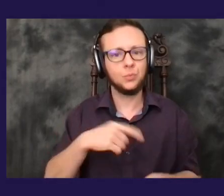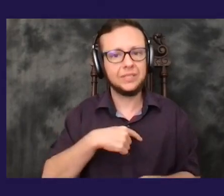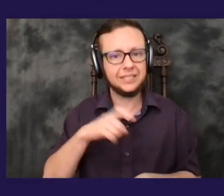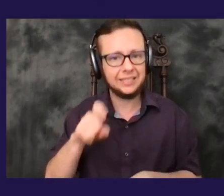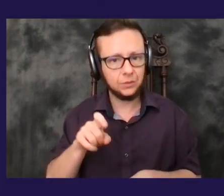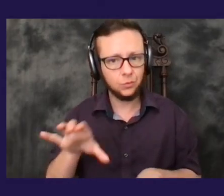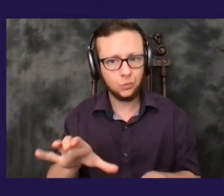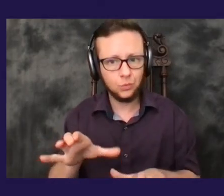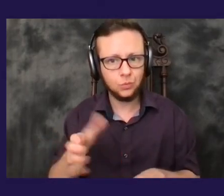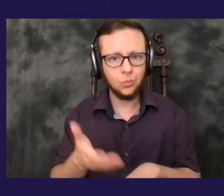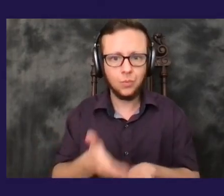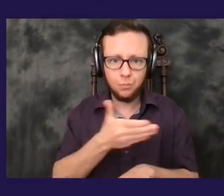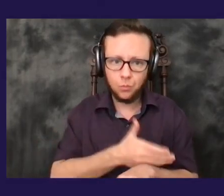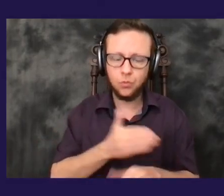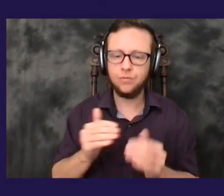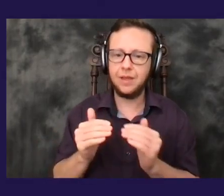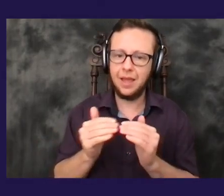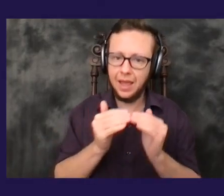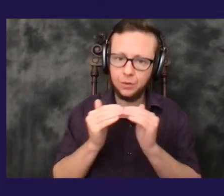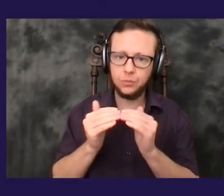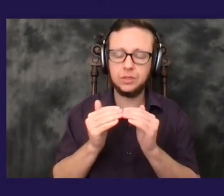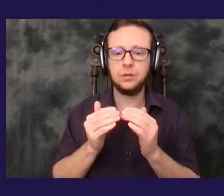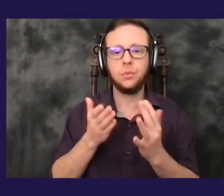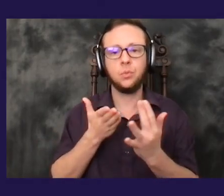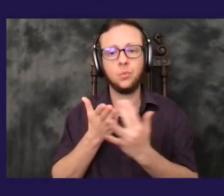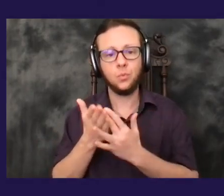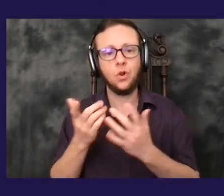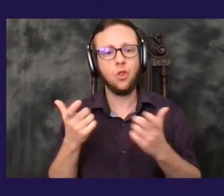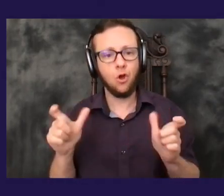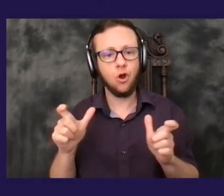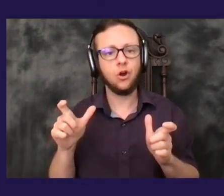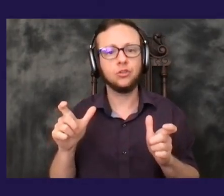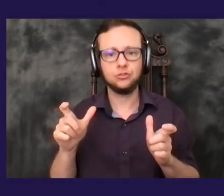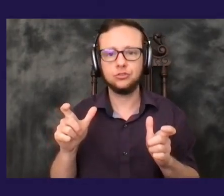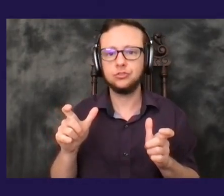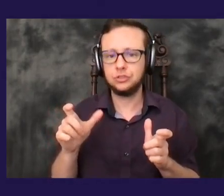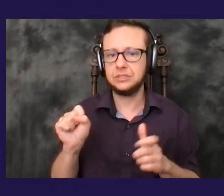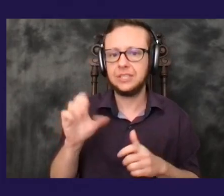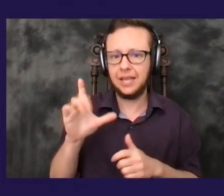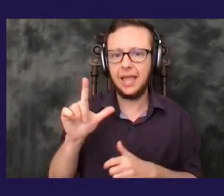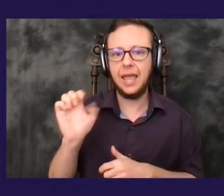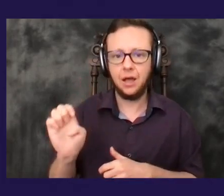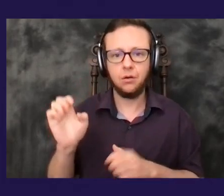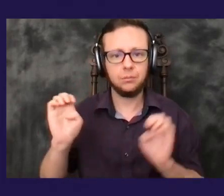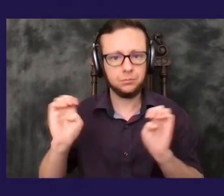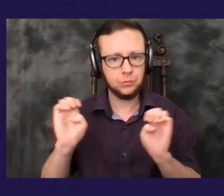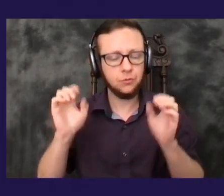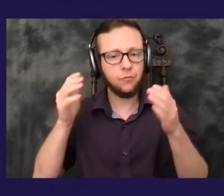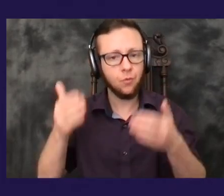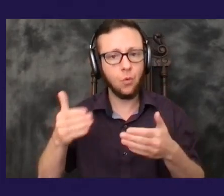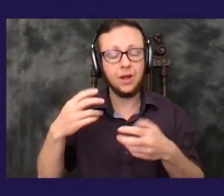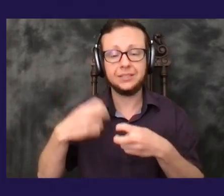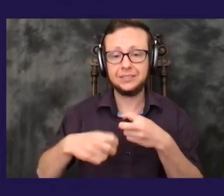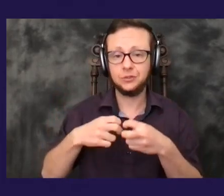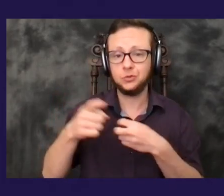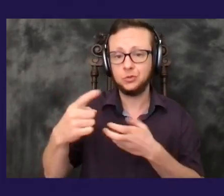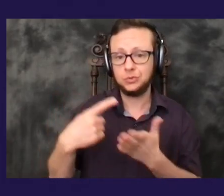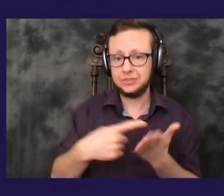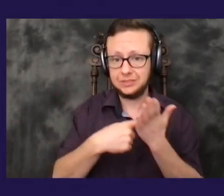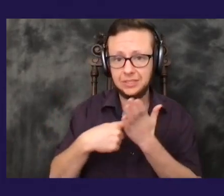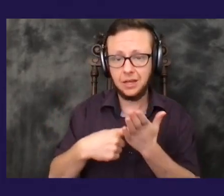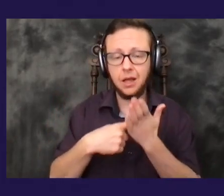improve equity during large-scale emergencies, focusing on the issues that you have discussed? So, Professor